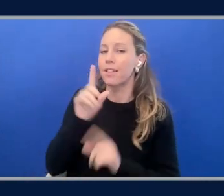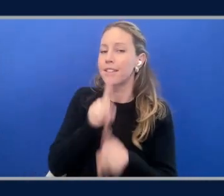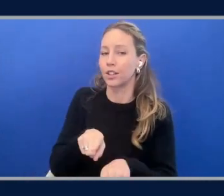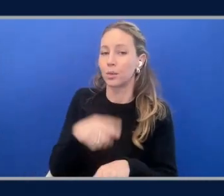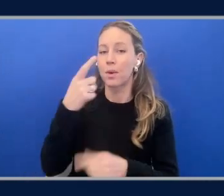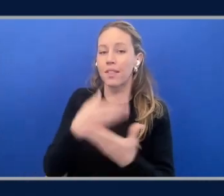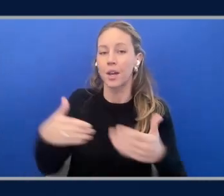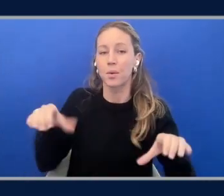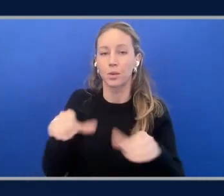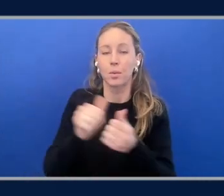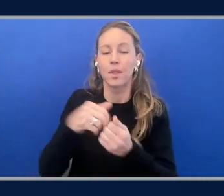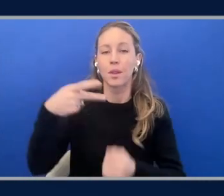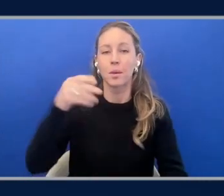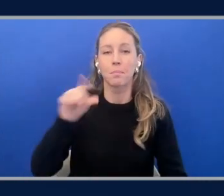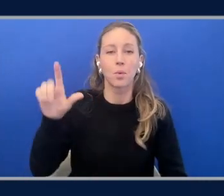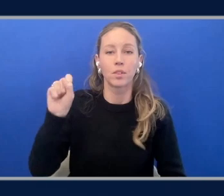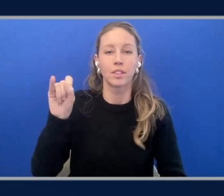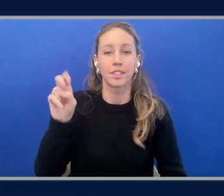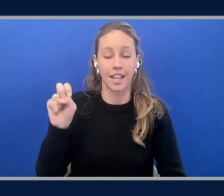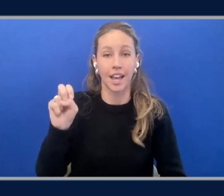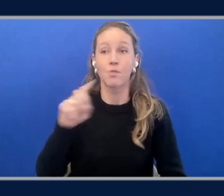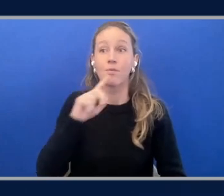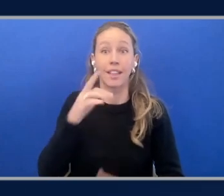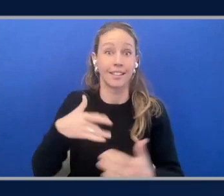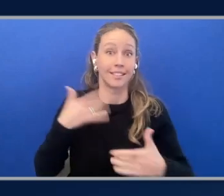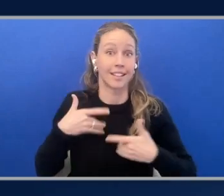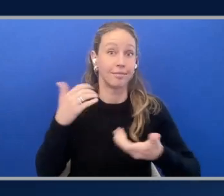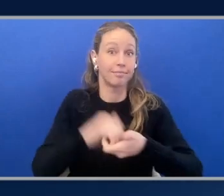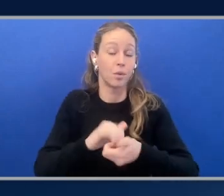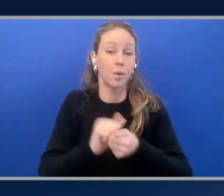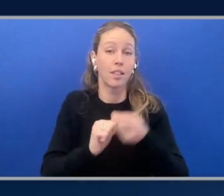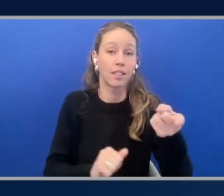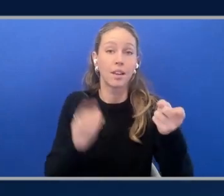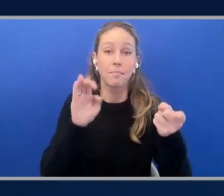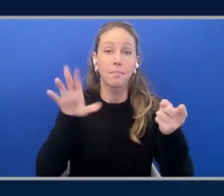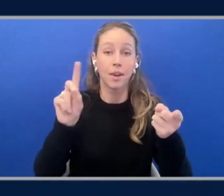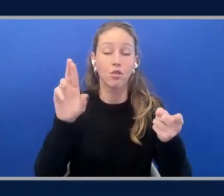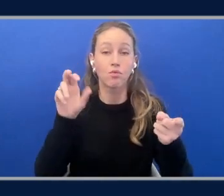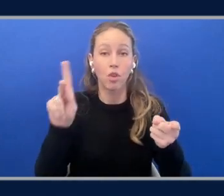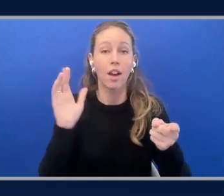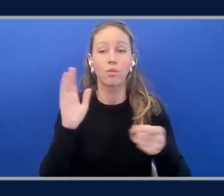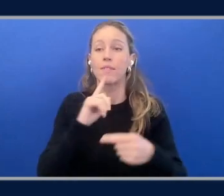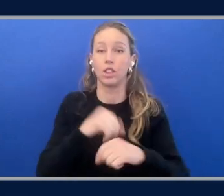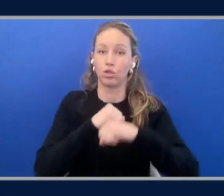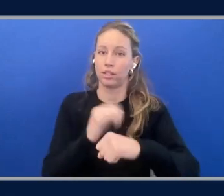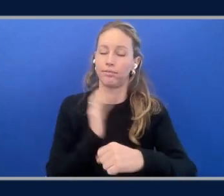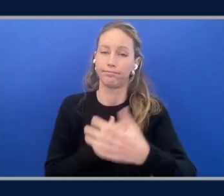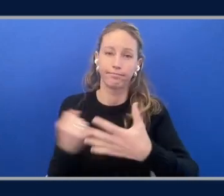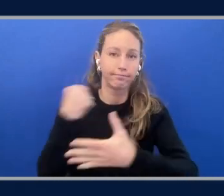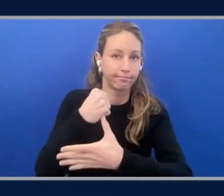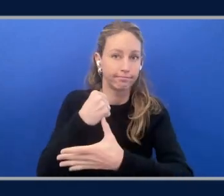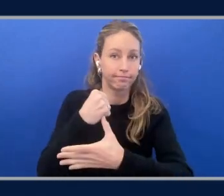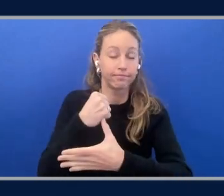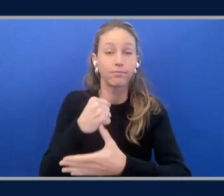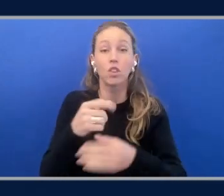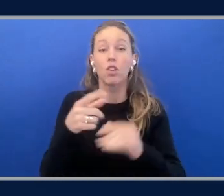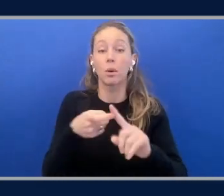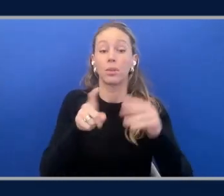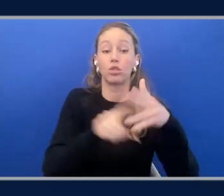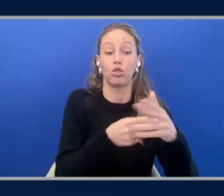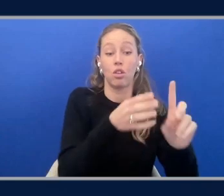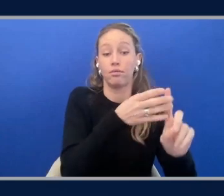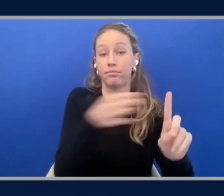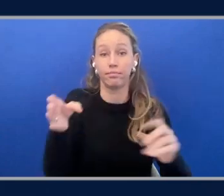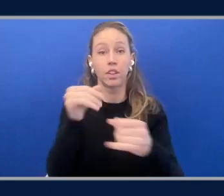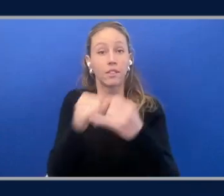which is super exciting, is that, this partnership with Bedrock, security is kind of our top priority. Yep. So from just the start to the finish, everything that